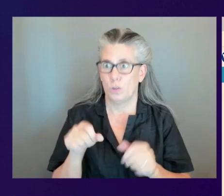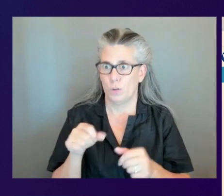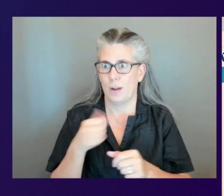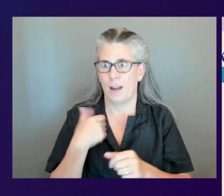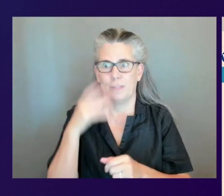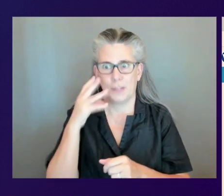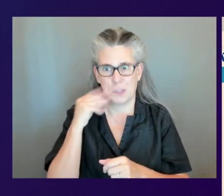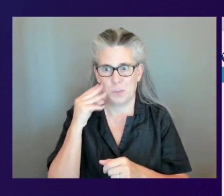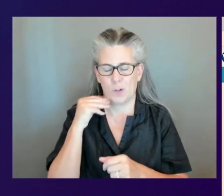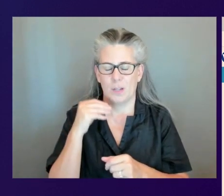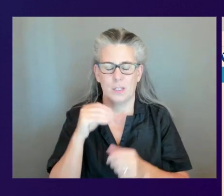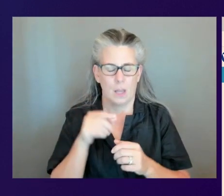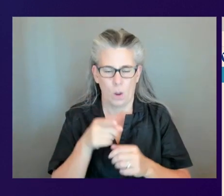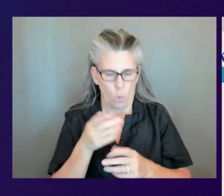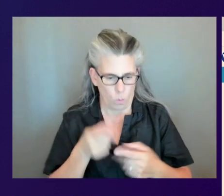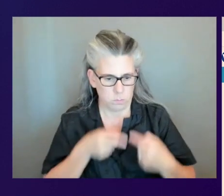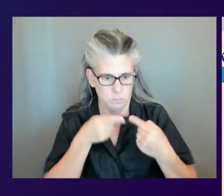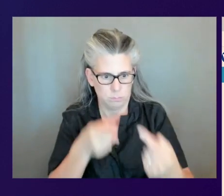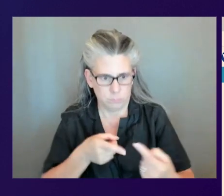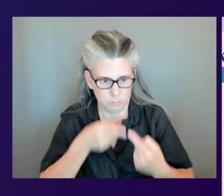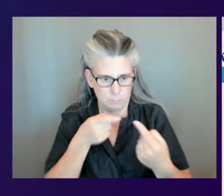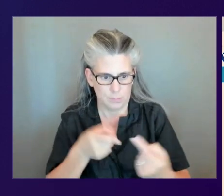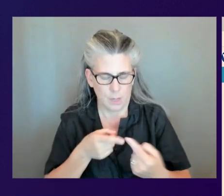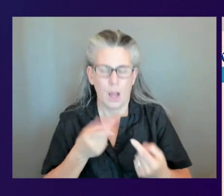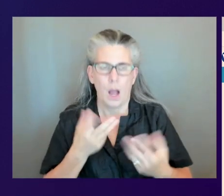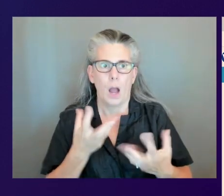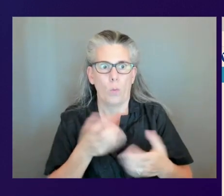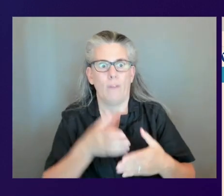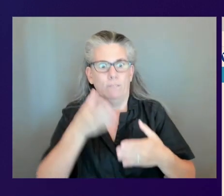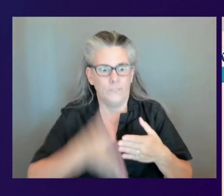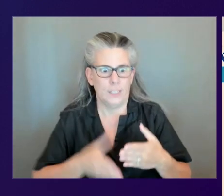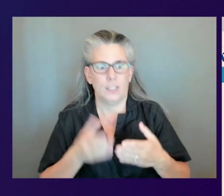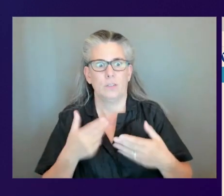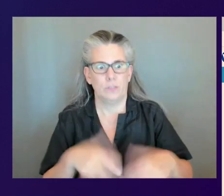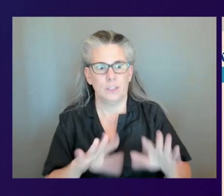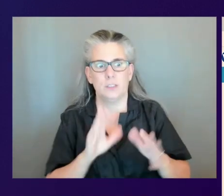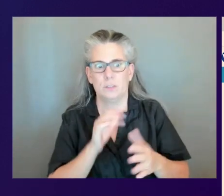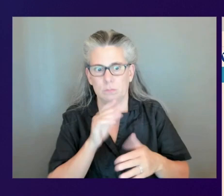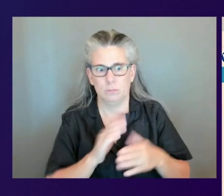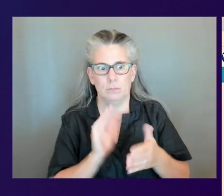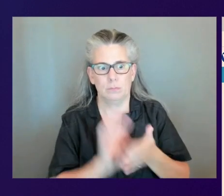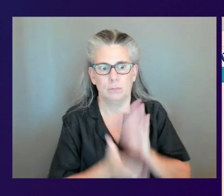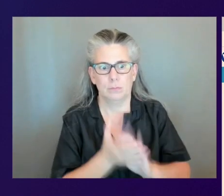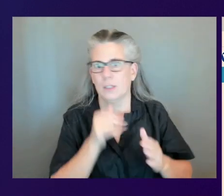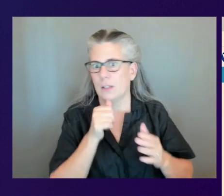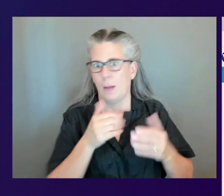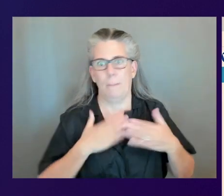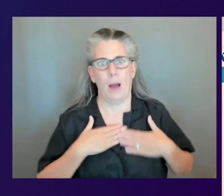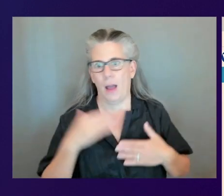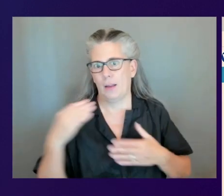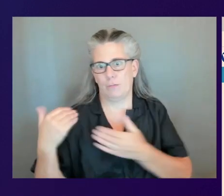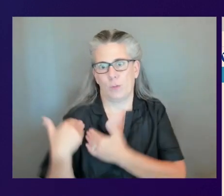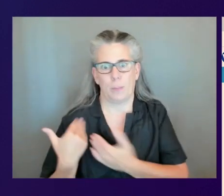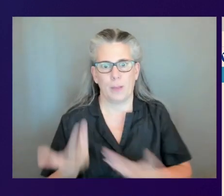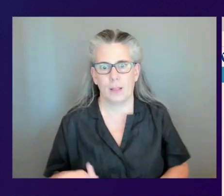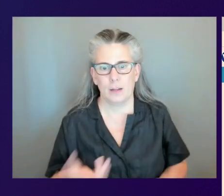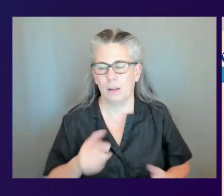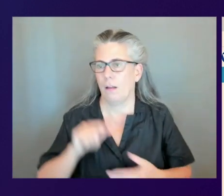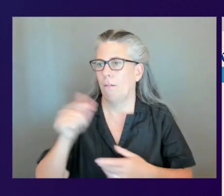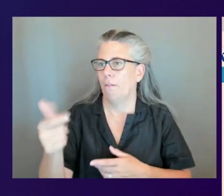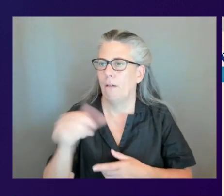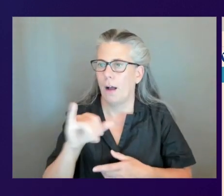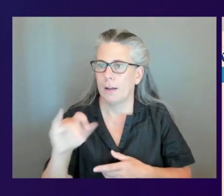my job to make this work. I just need to get my job done. And then you have to talk to support, and support might have to talk to a different support person and dive